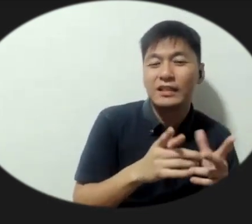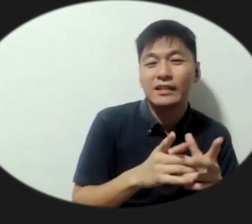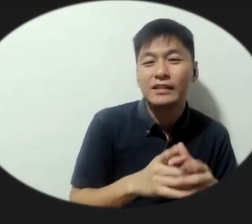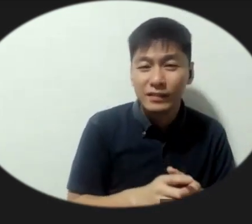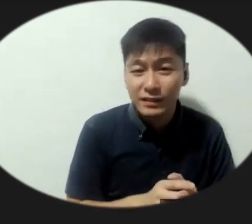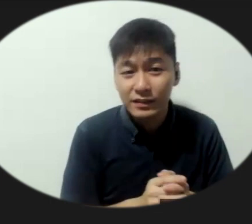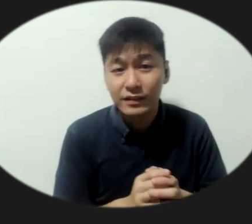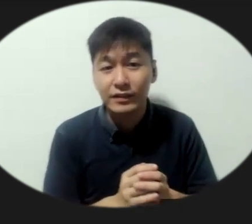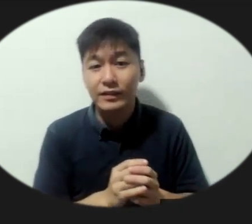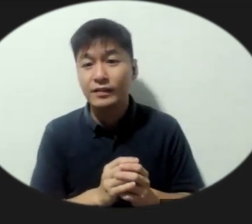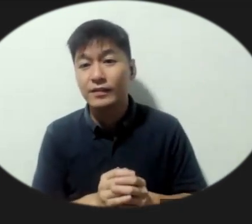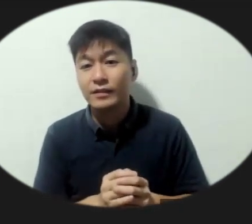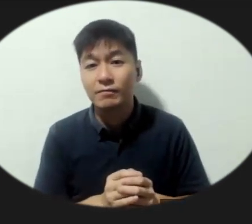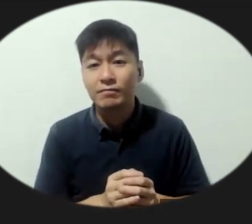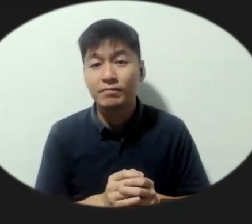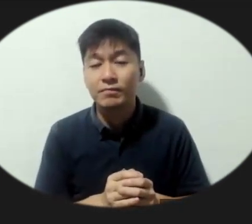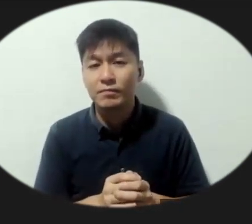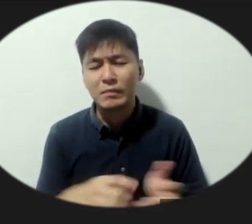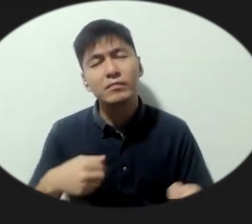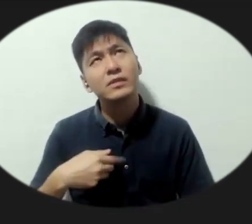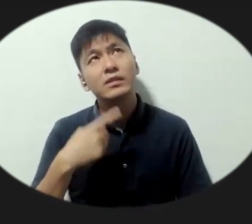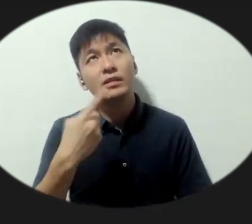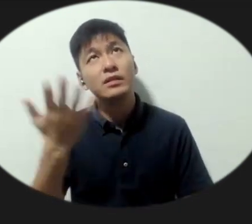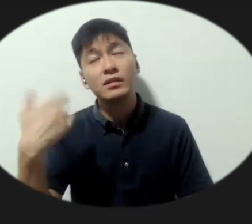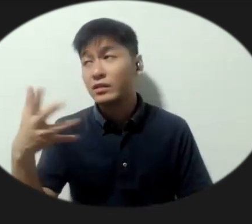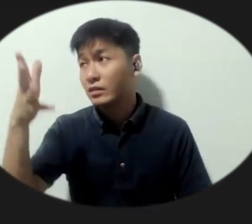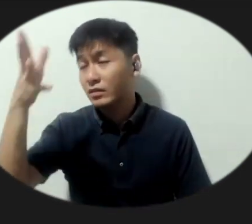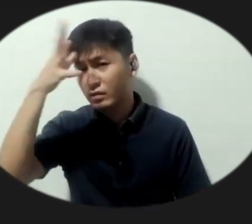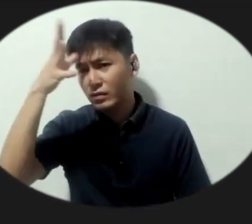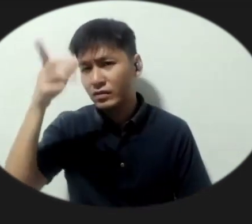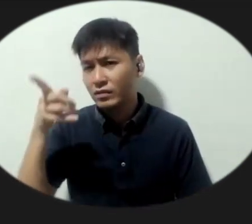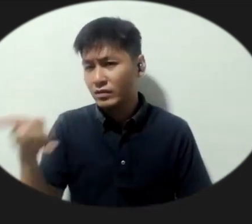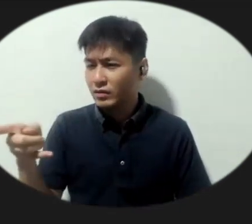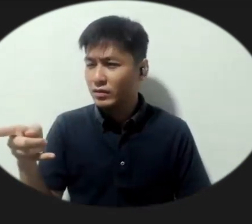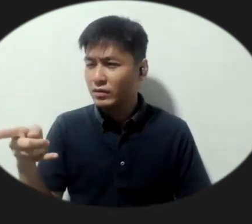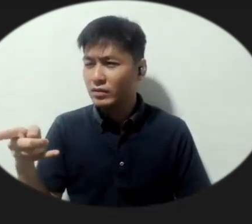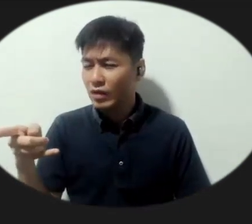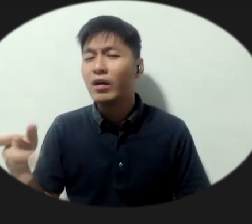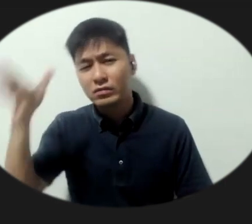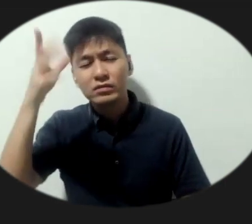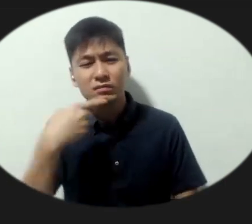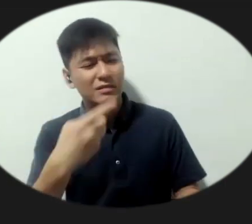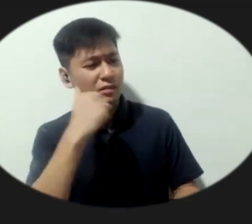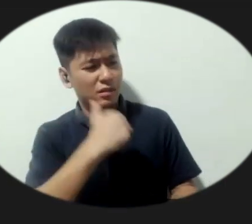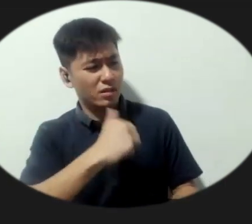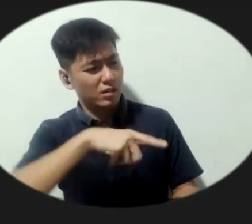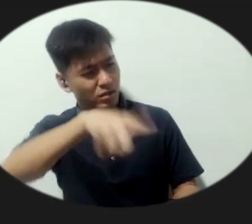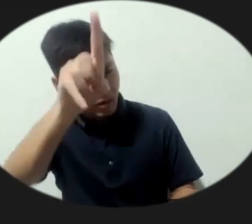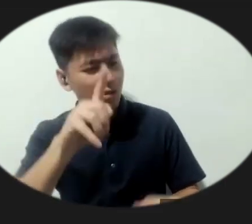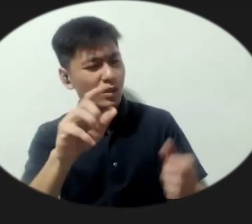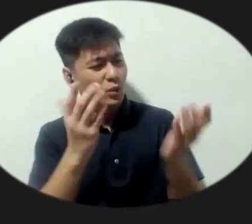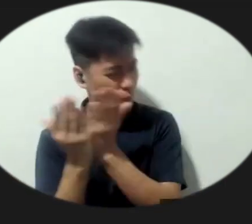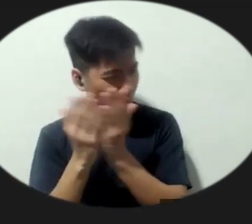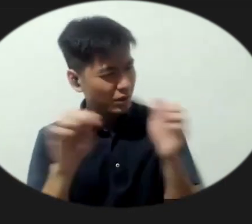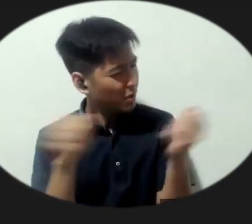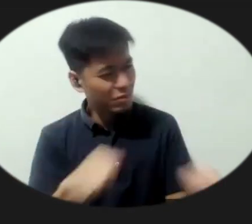now Daddy started now insisting that girls don't go to school, girls need to wait